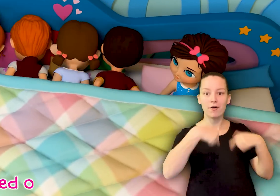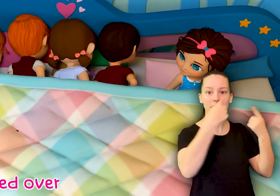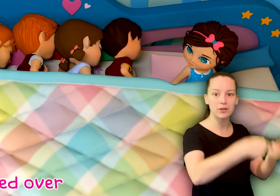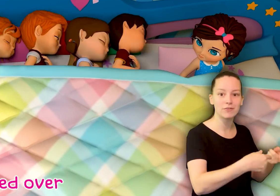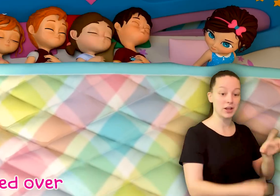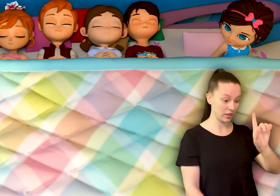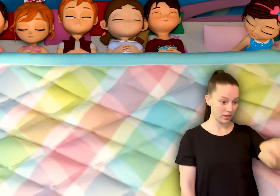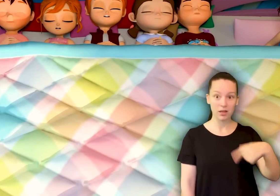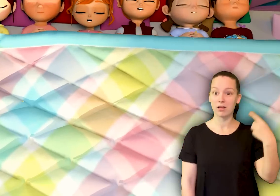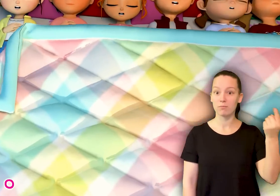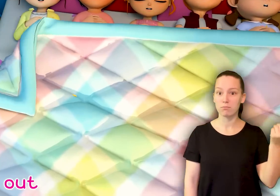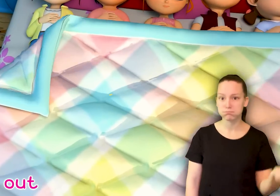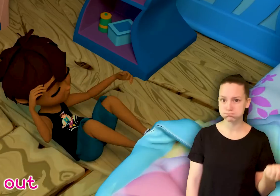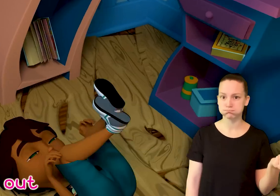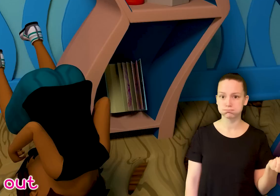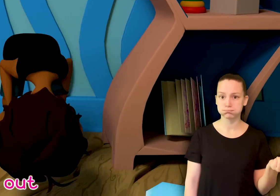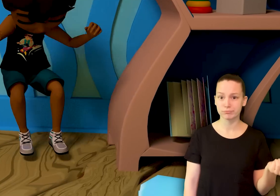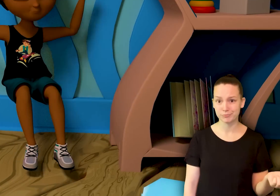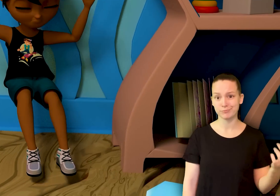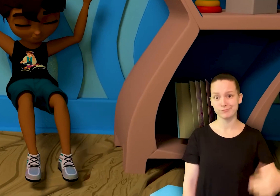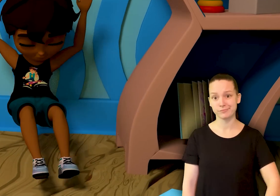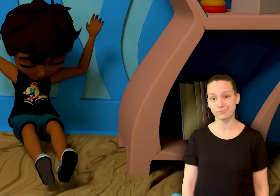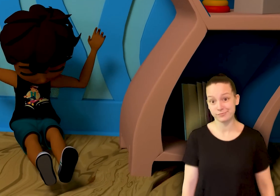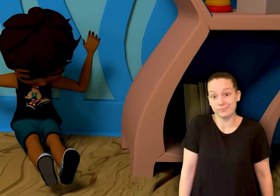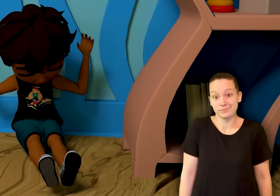all rolled over and one fell